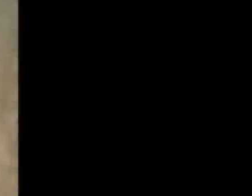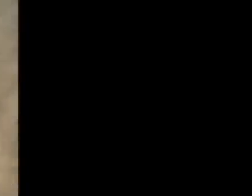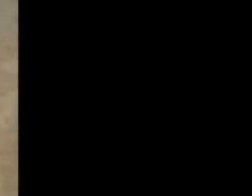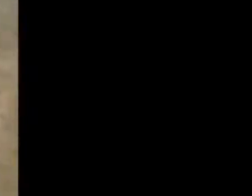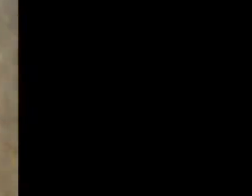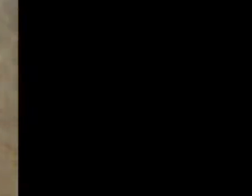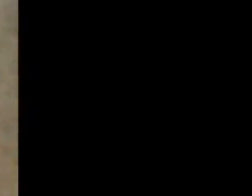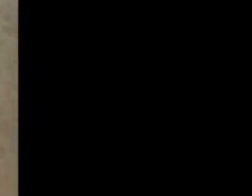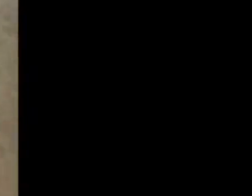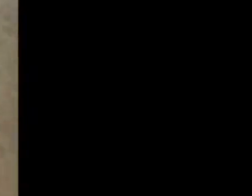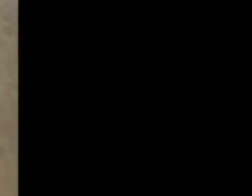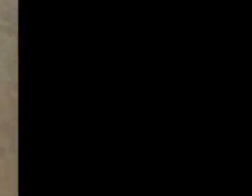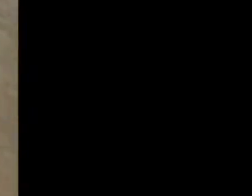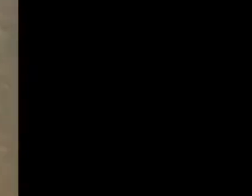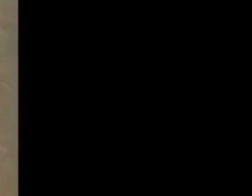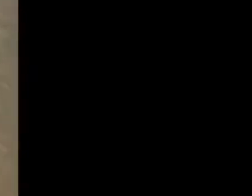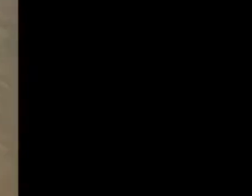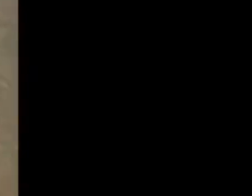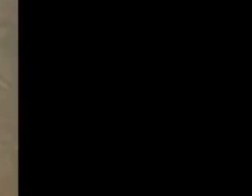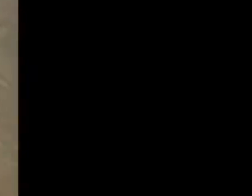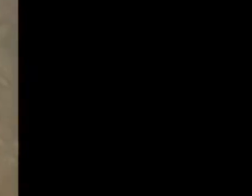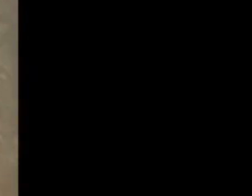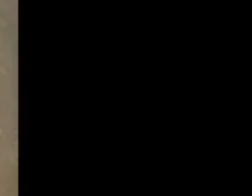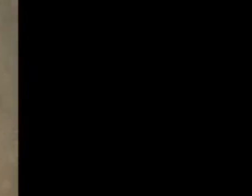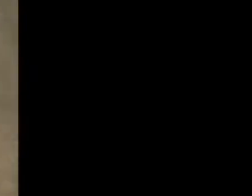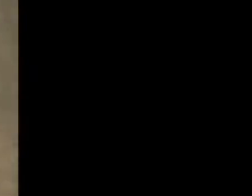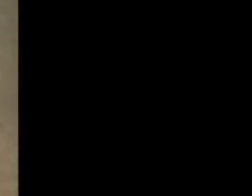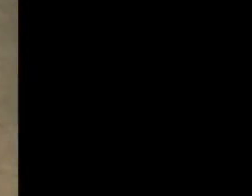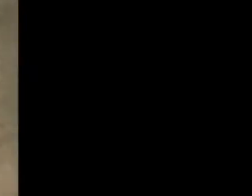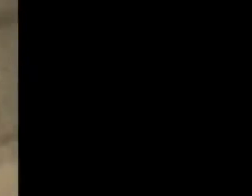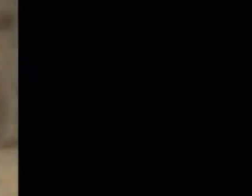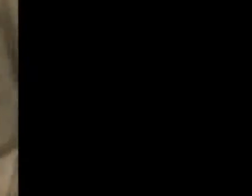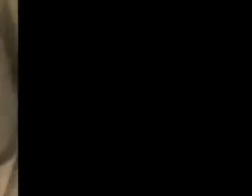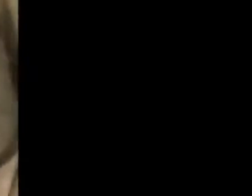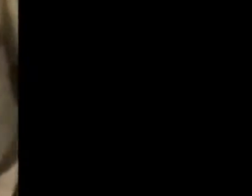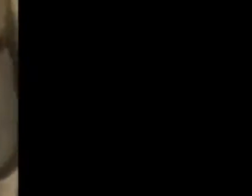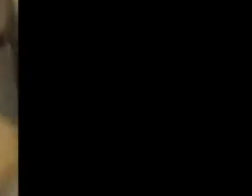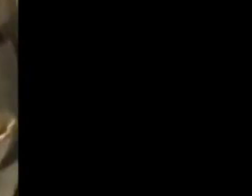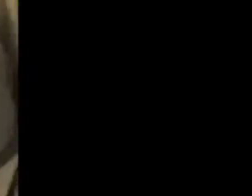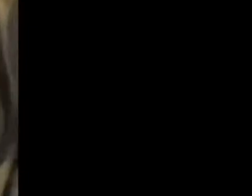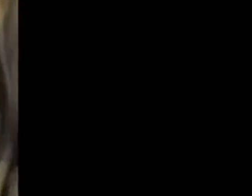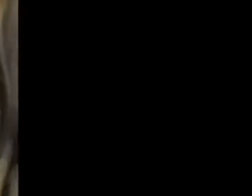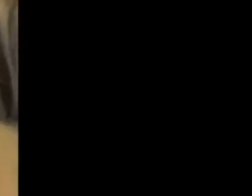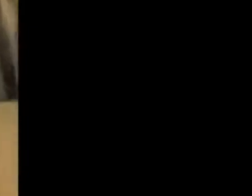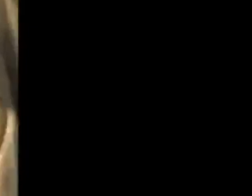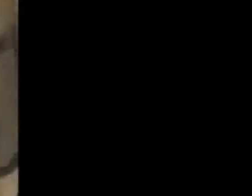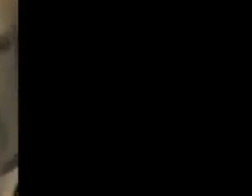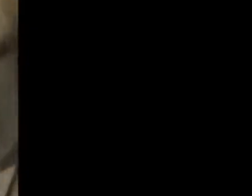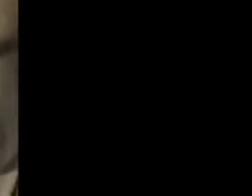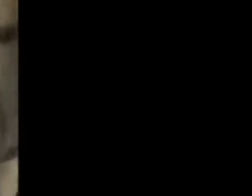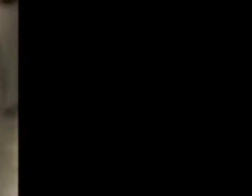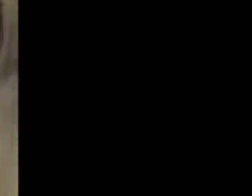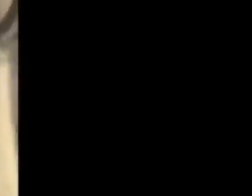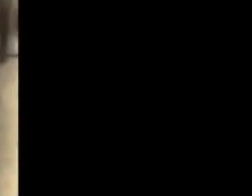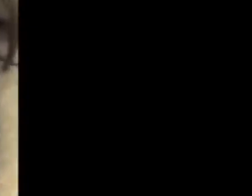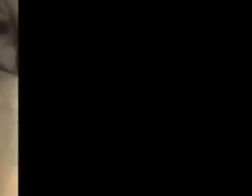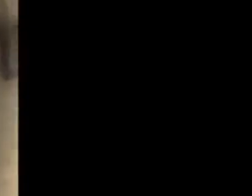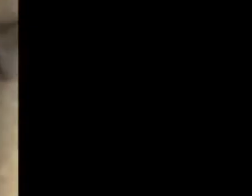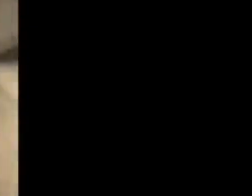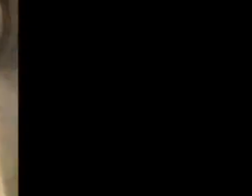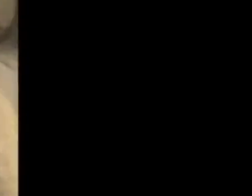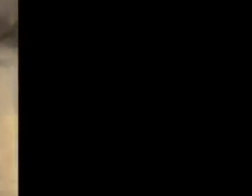are. You are through this food ministry, so please help us. We also need your help in giving to sustain what